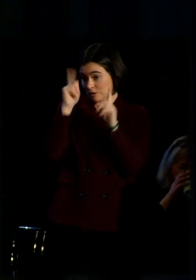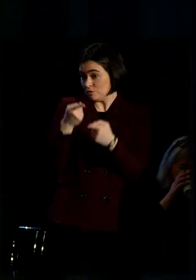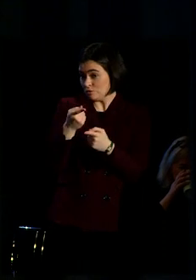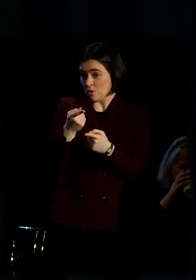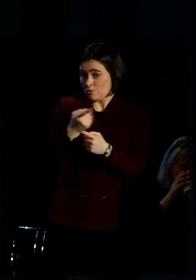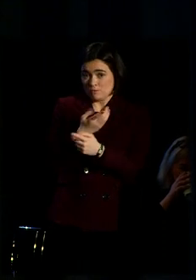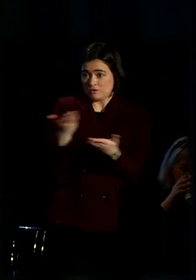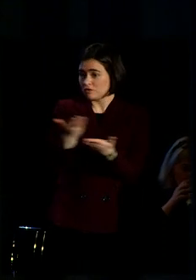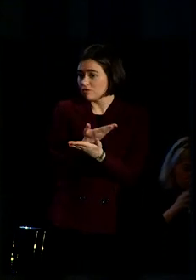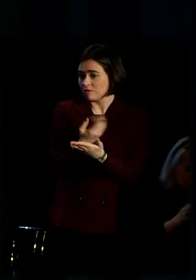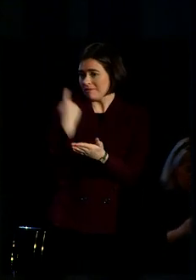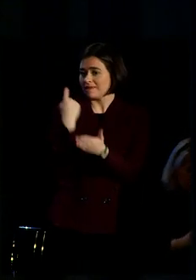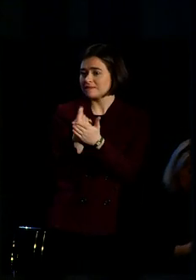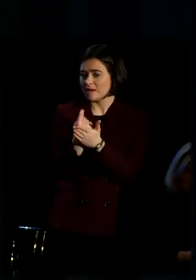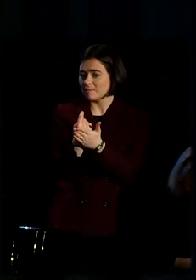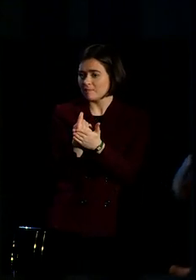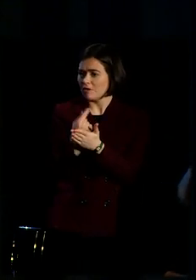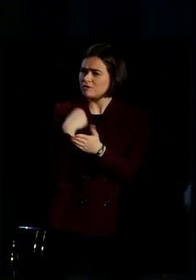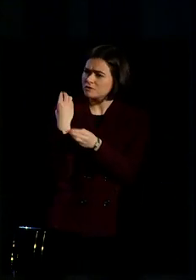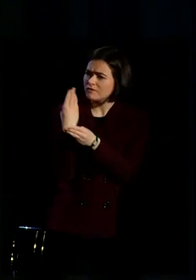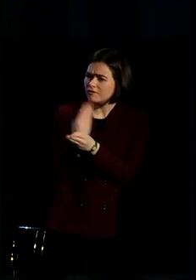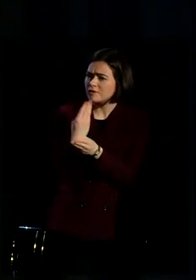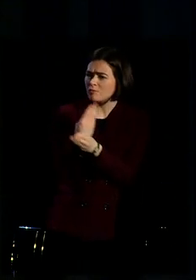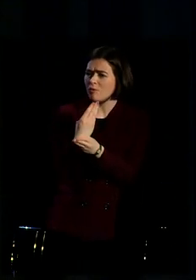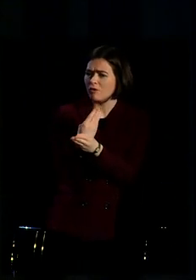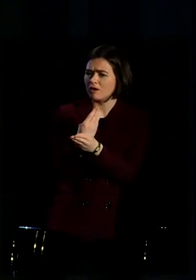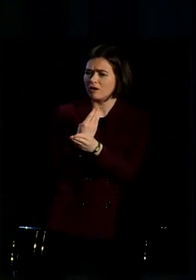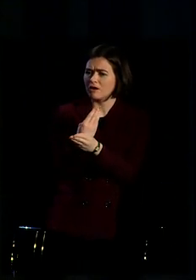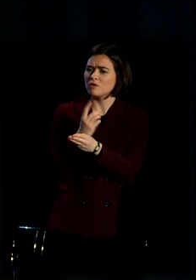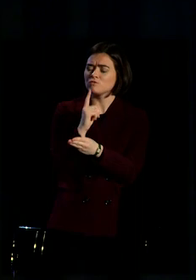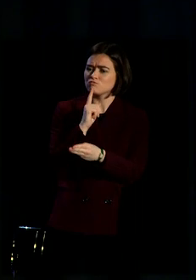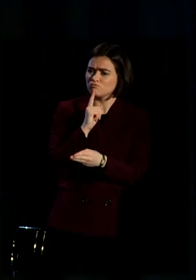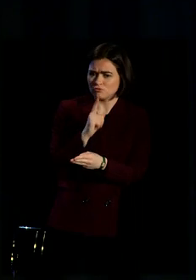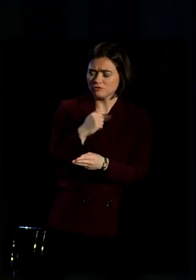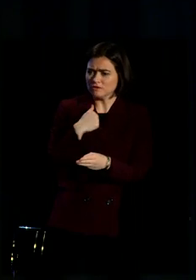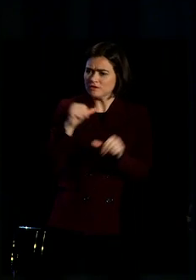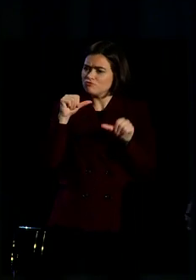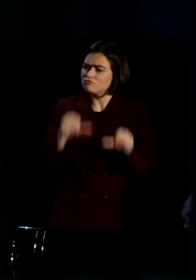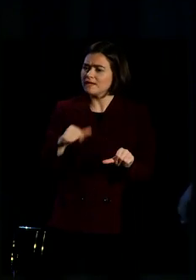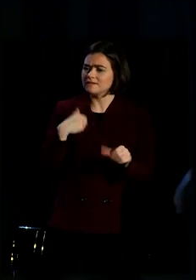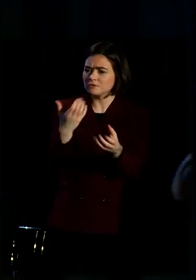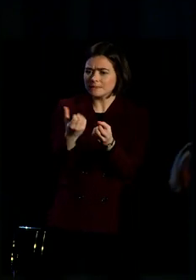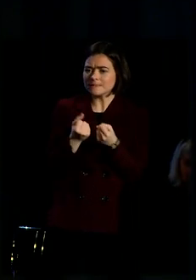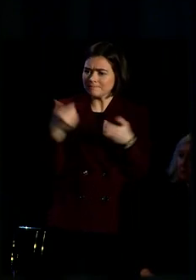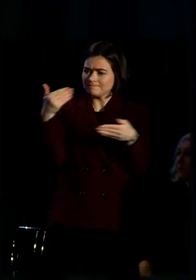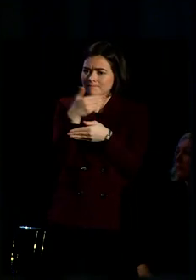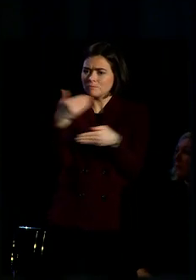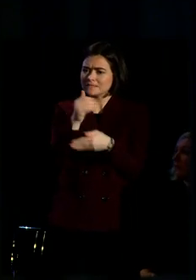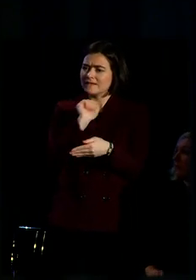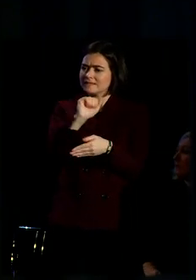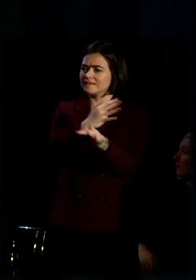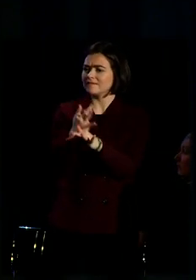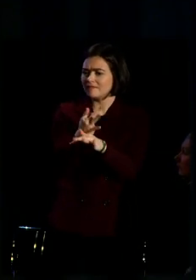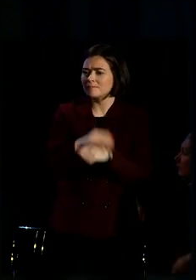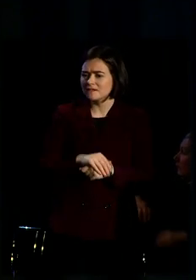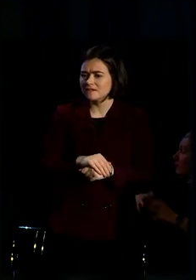point. Although they were poor, all four of the Hołbowicz family agreed to shelter the Alchilers.